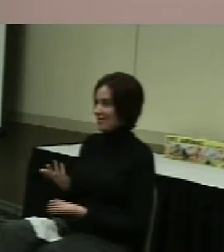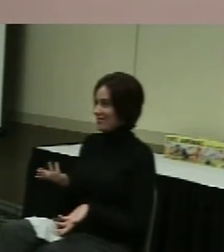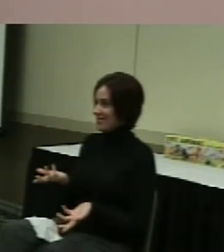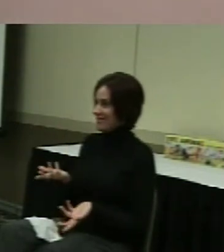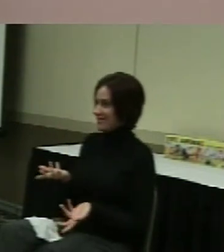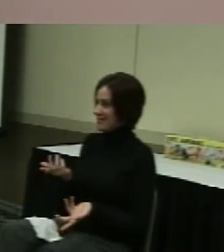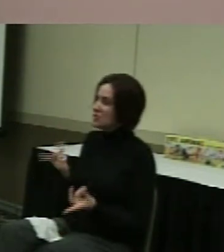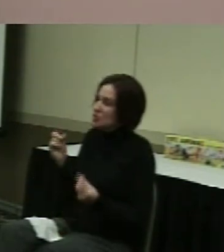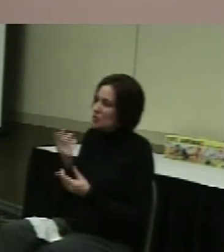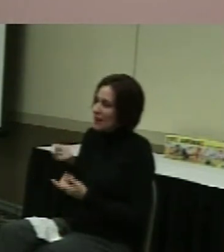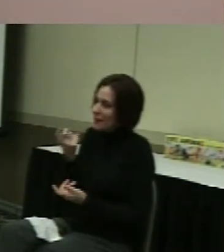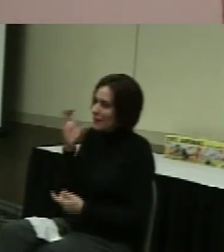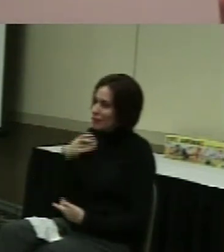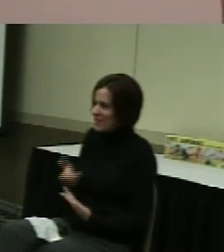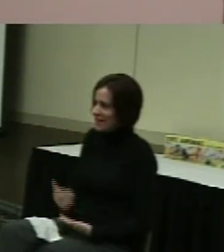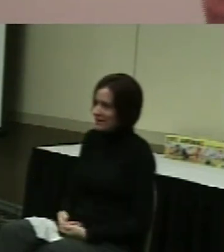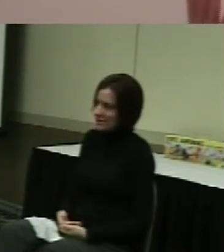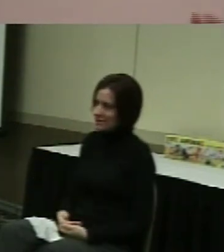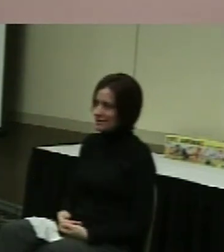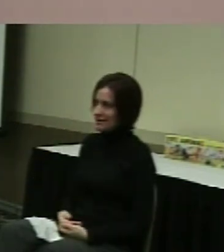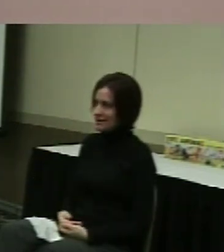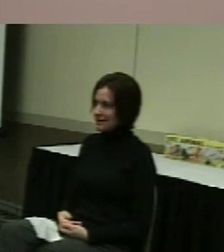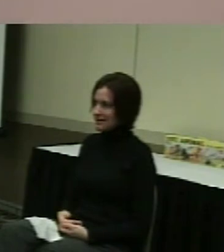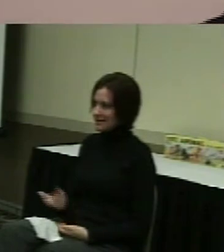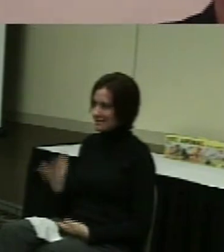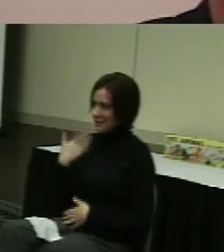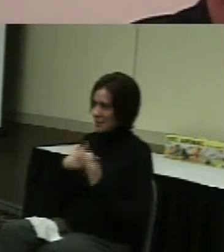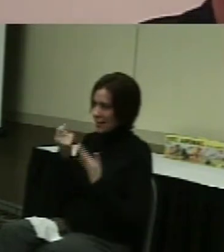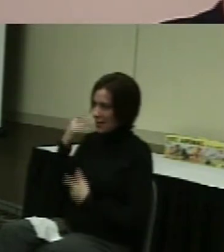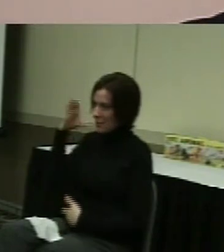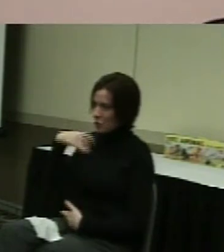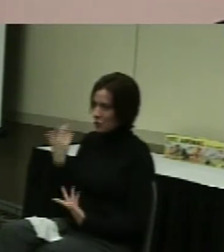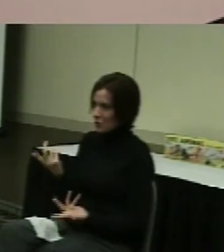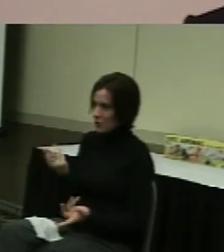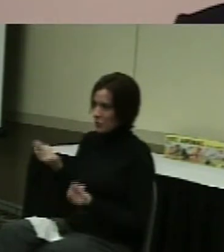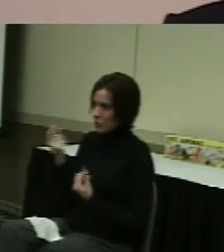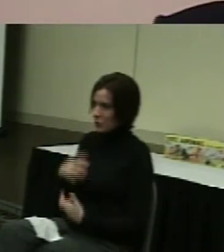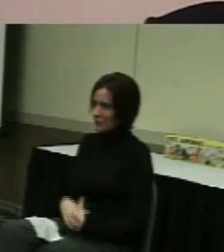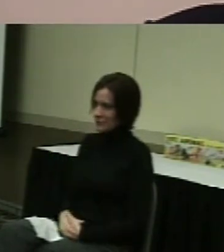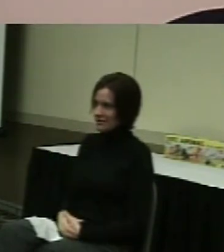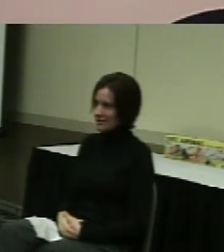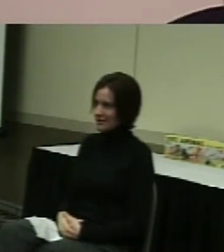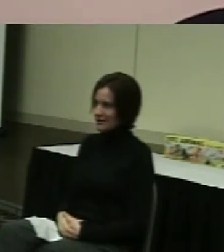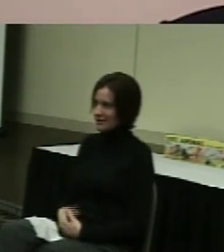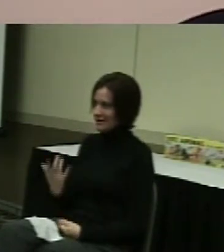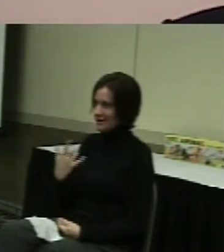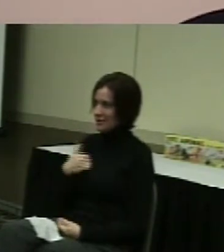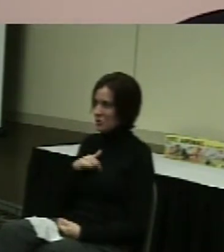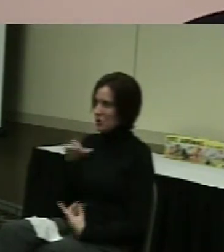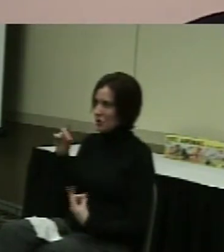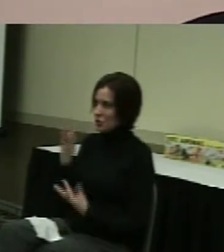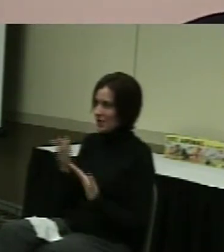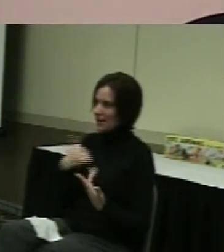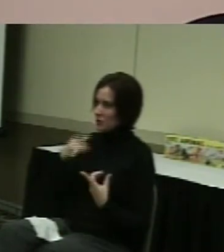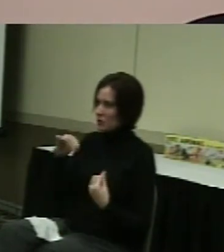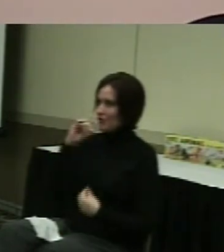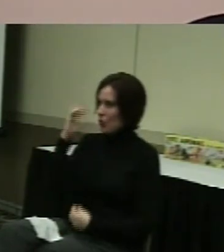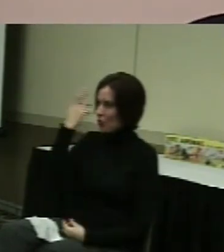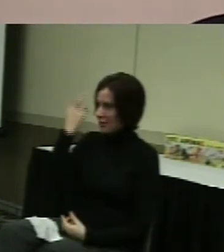think? Could you give me an example, something unusual, that we do the things we do for a